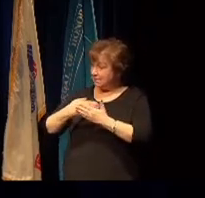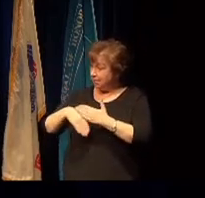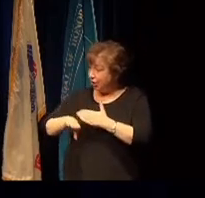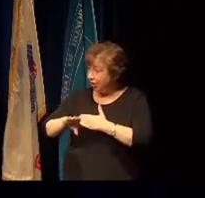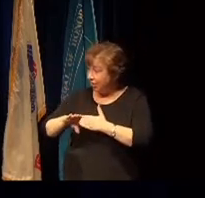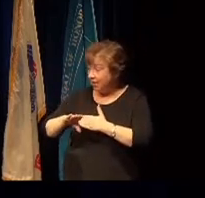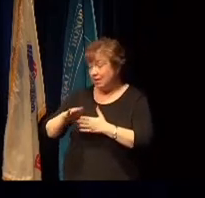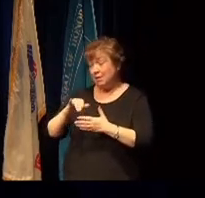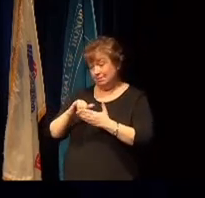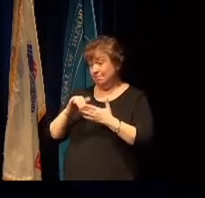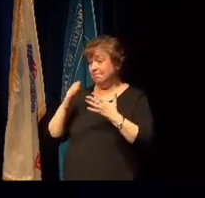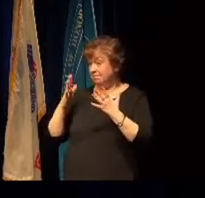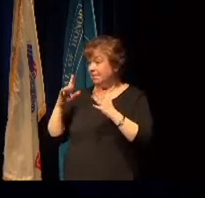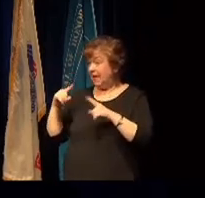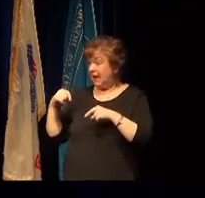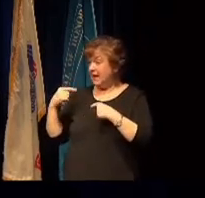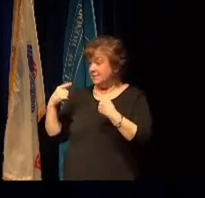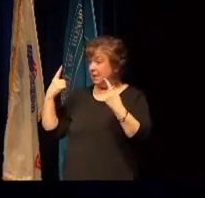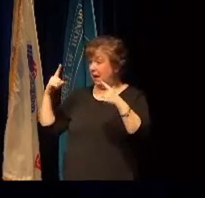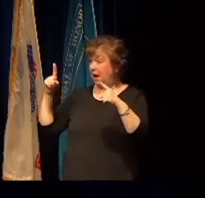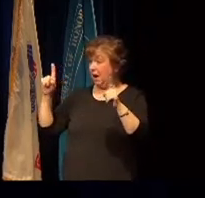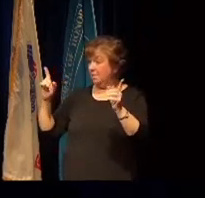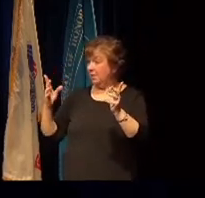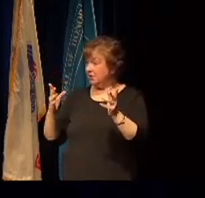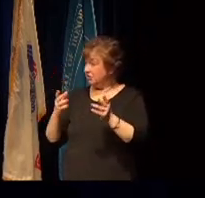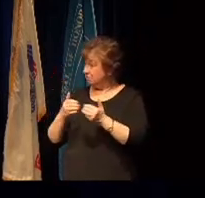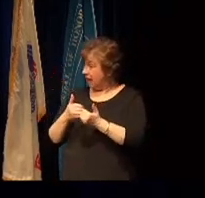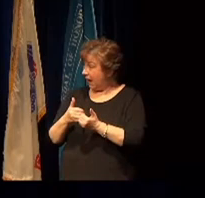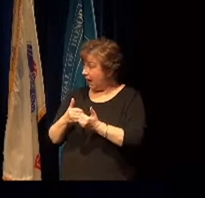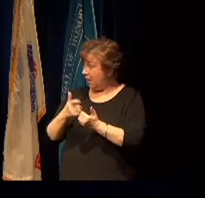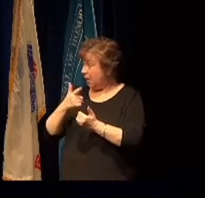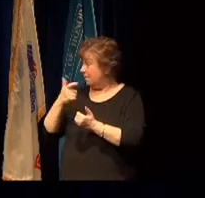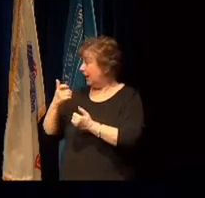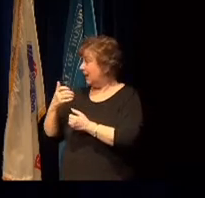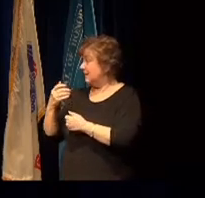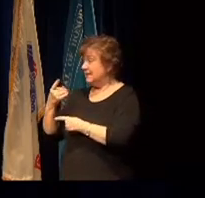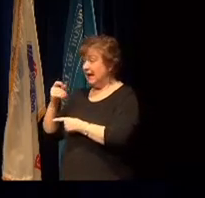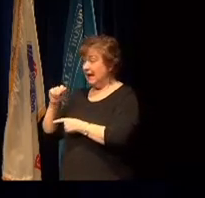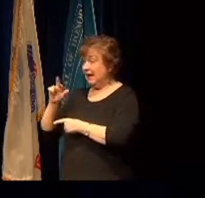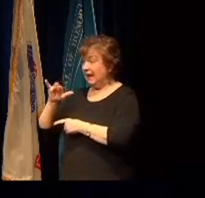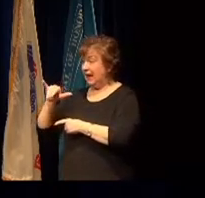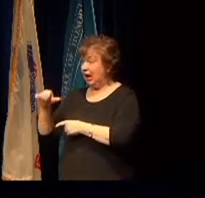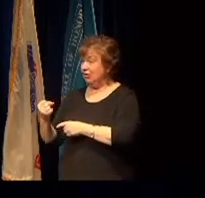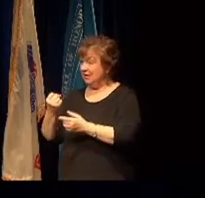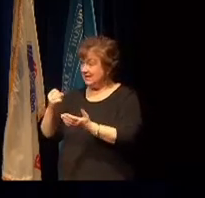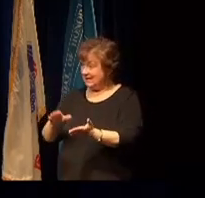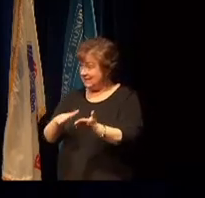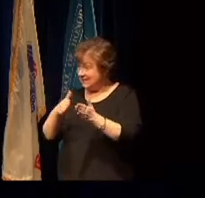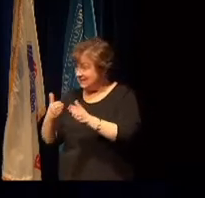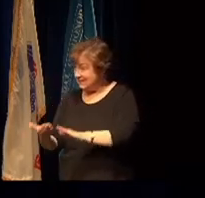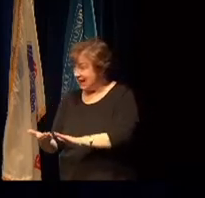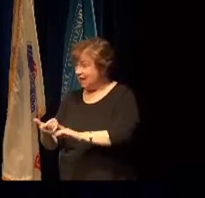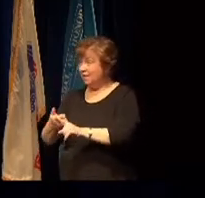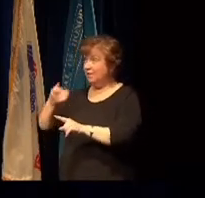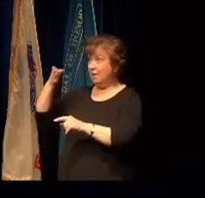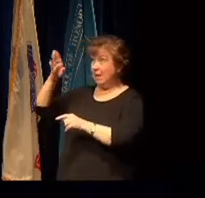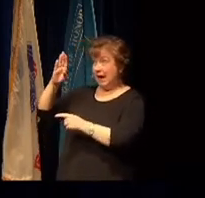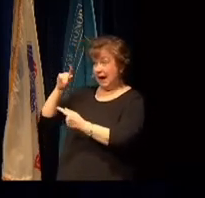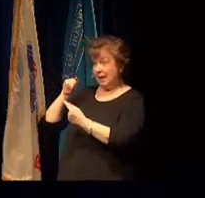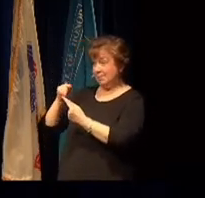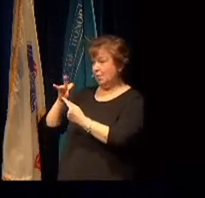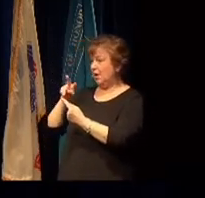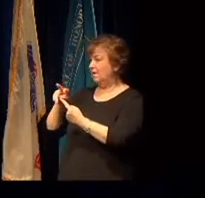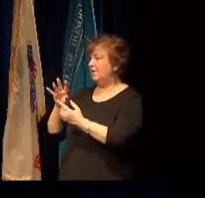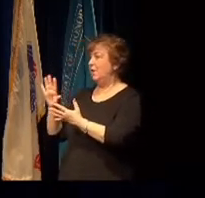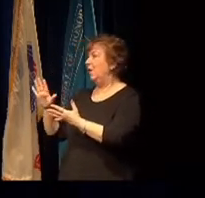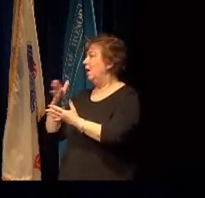accomplished. You say, well, how so? Because the day of Gary's death, from God's perspective, was the